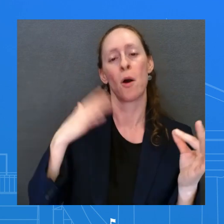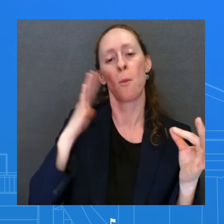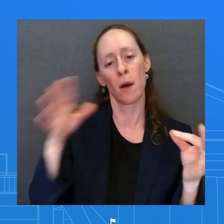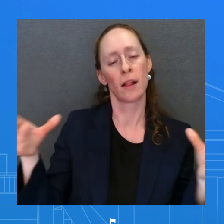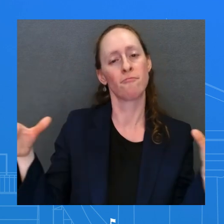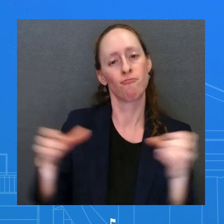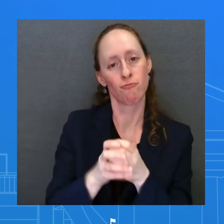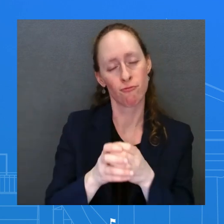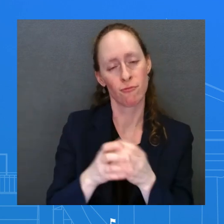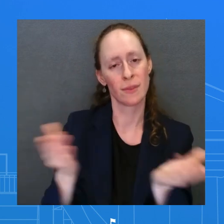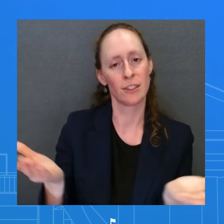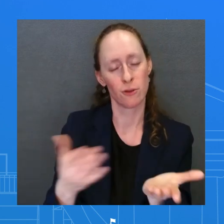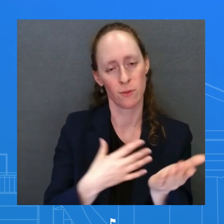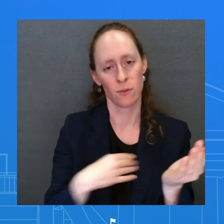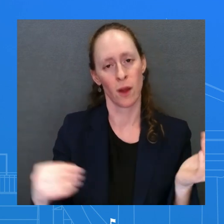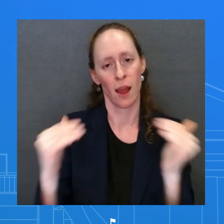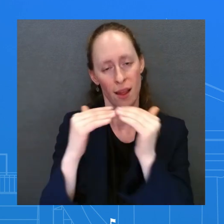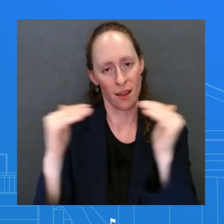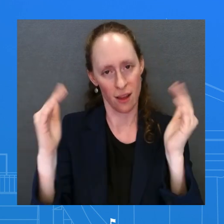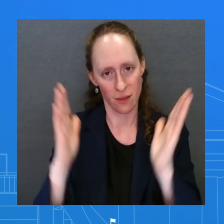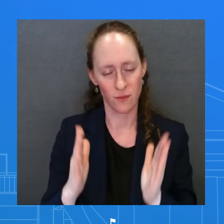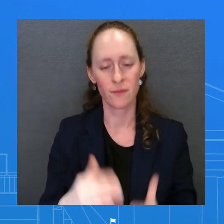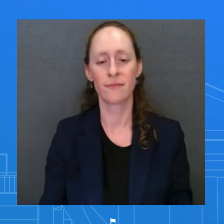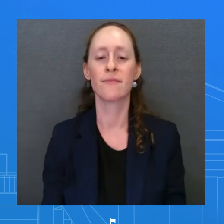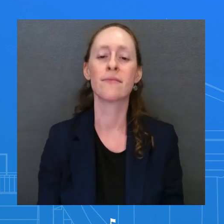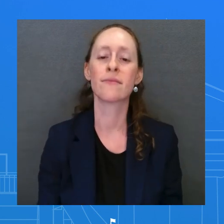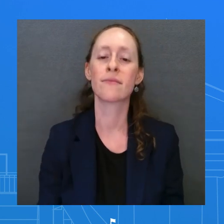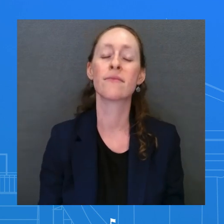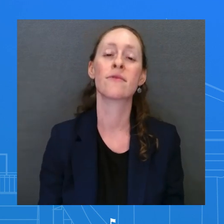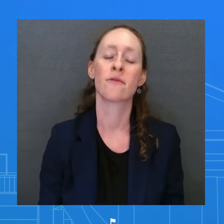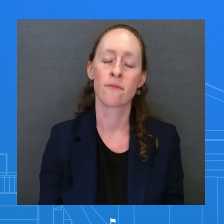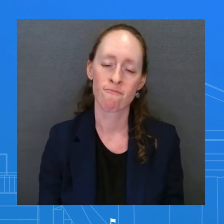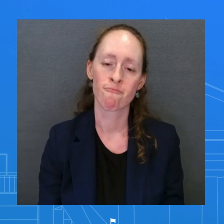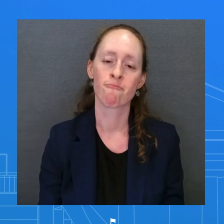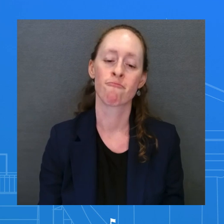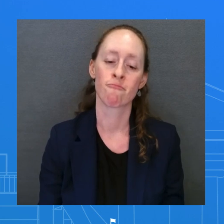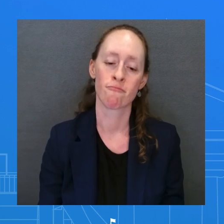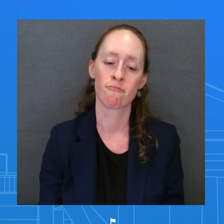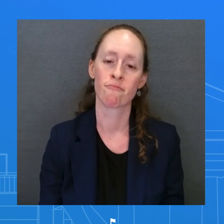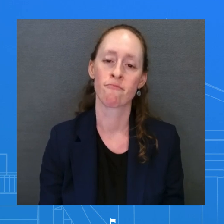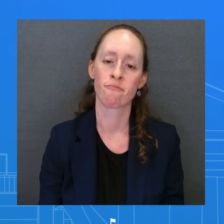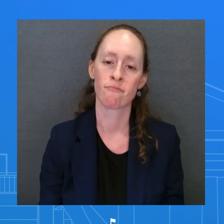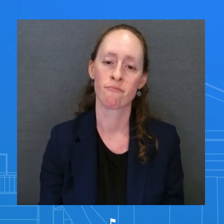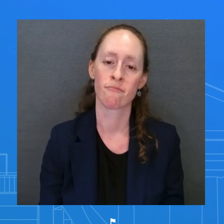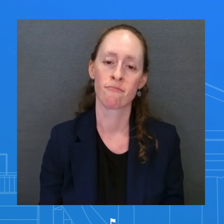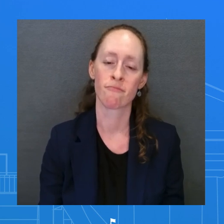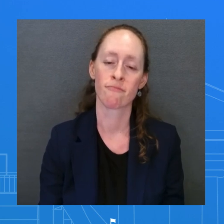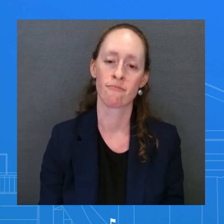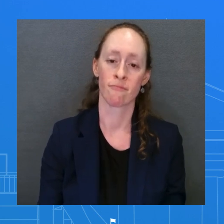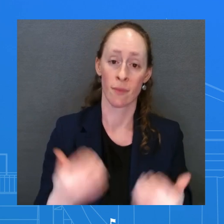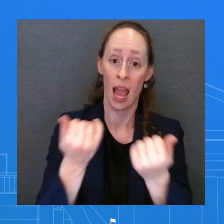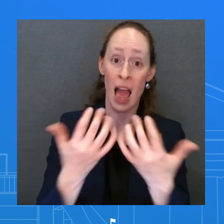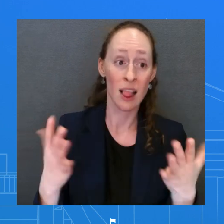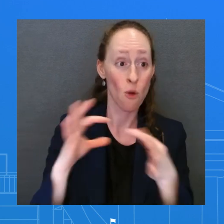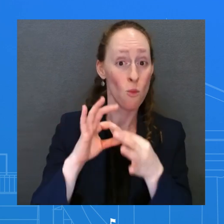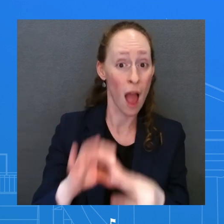uncommon. As it relates to anything related to Hunter, I'm just not going to respond to it from